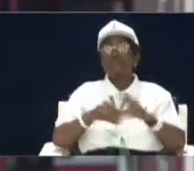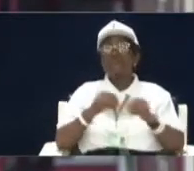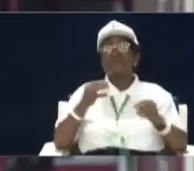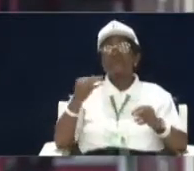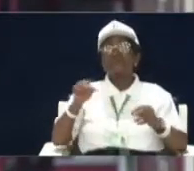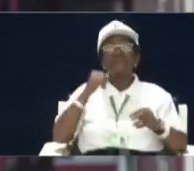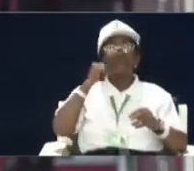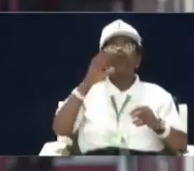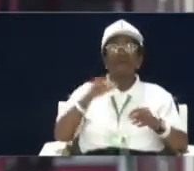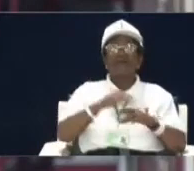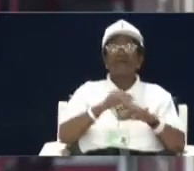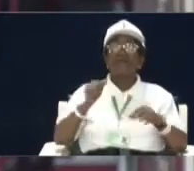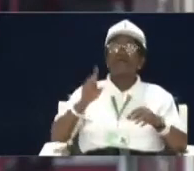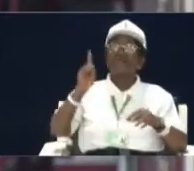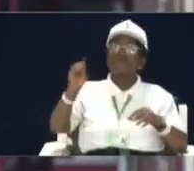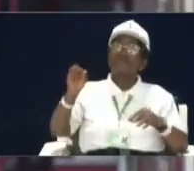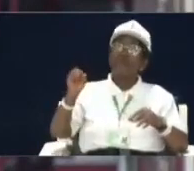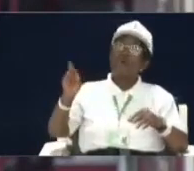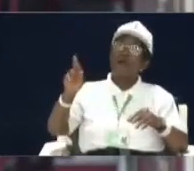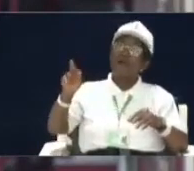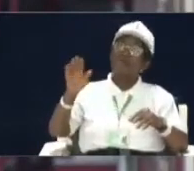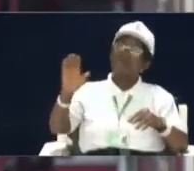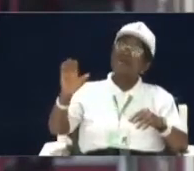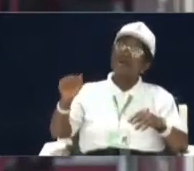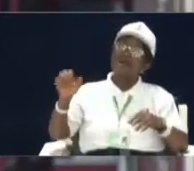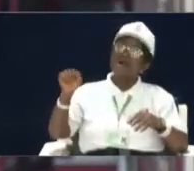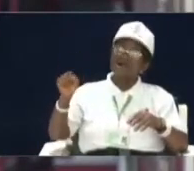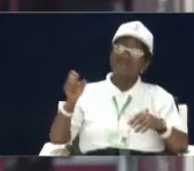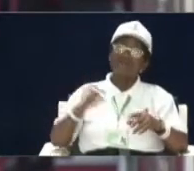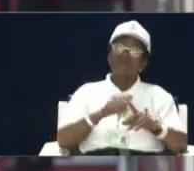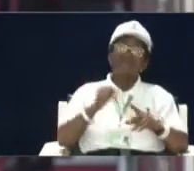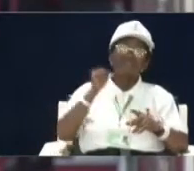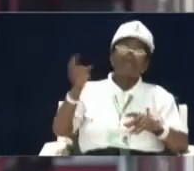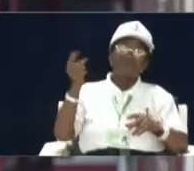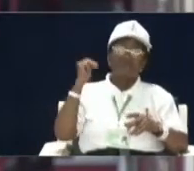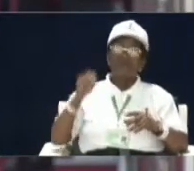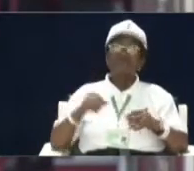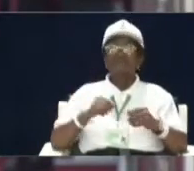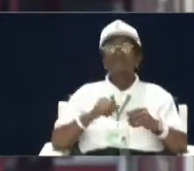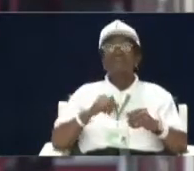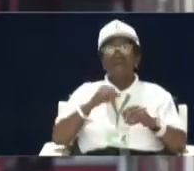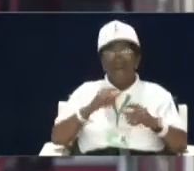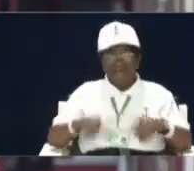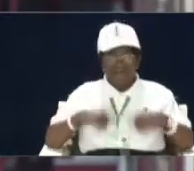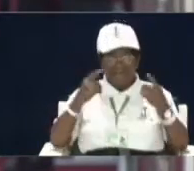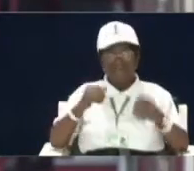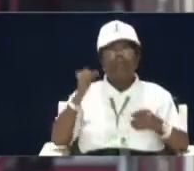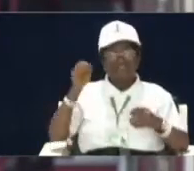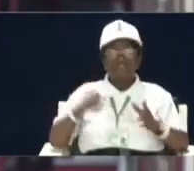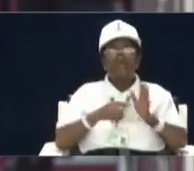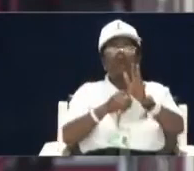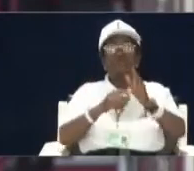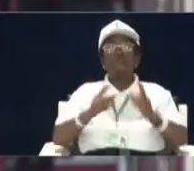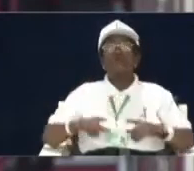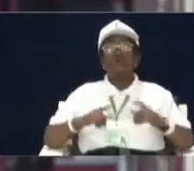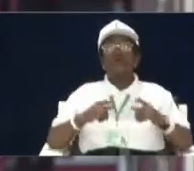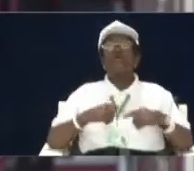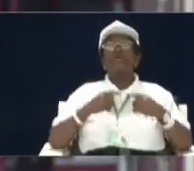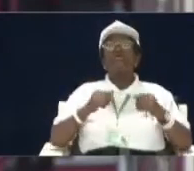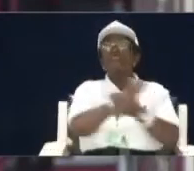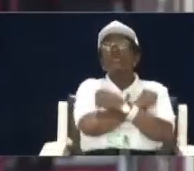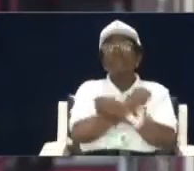When she was alive, she was showing so much love to everybody. When she died, the people said, no, God, we won't take